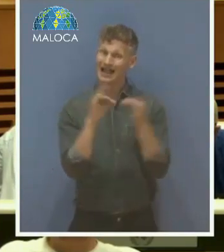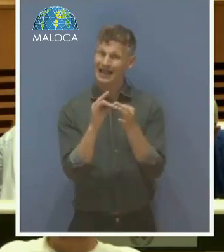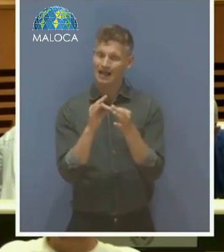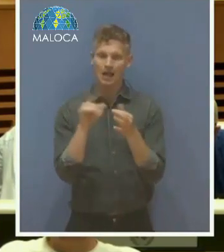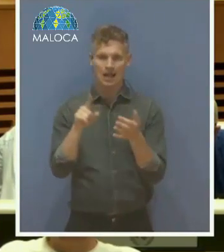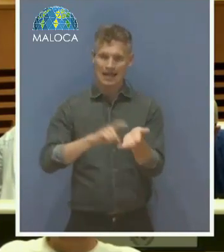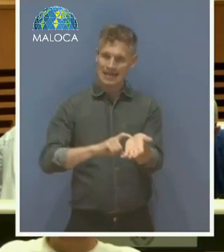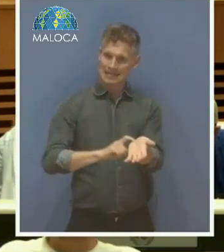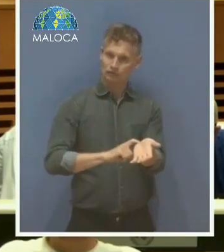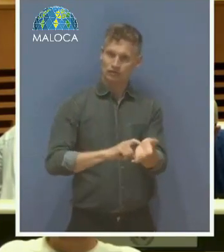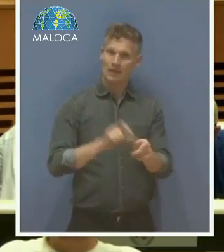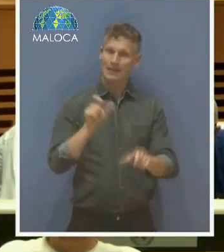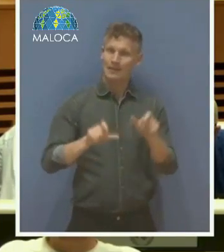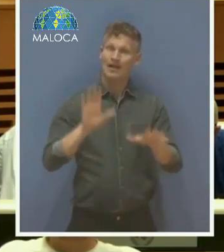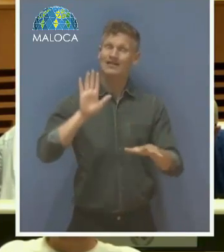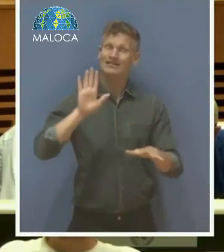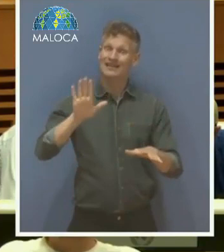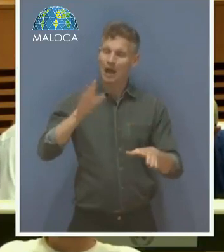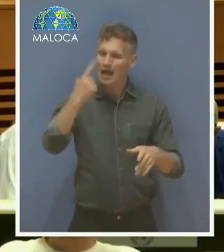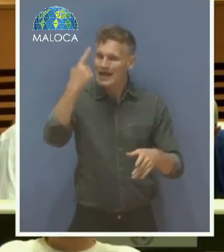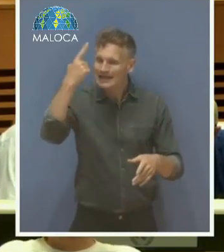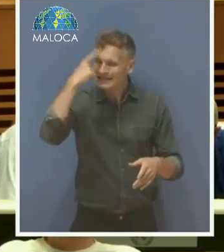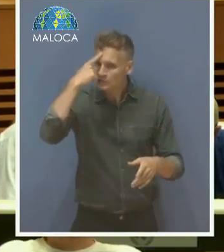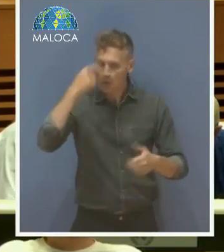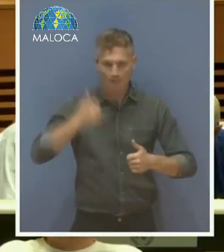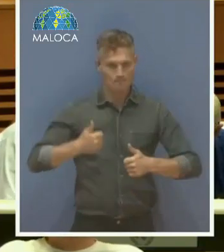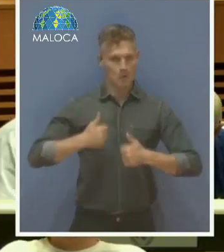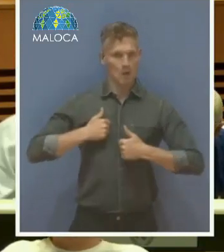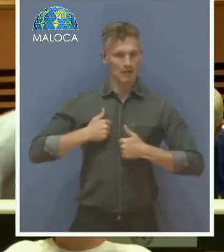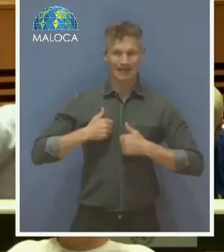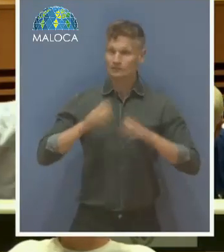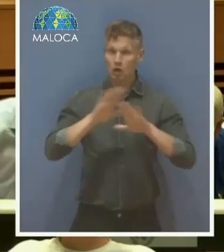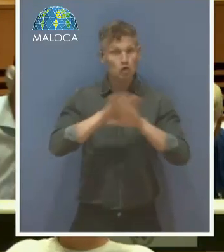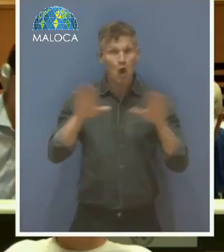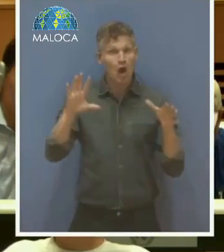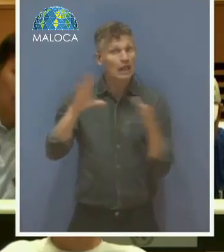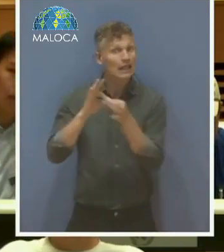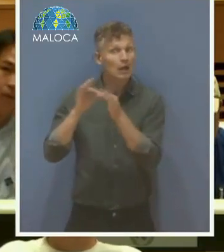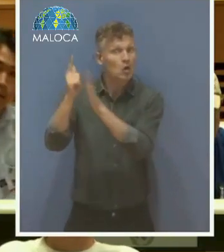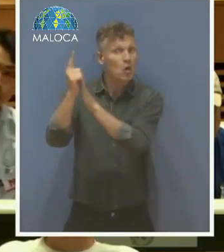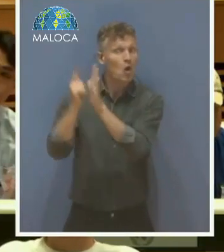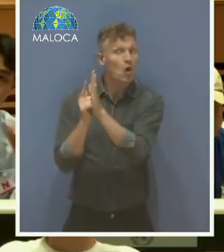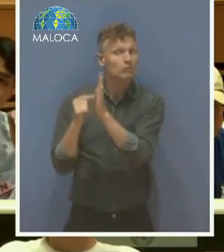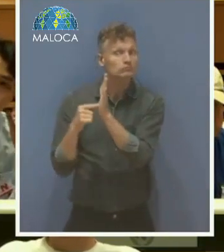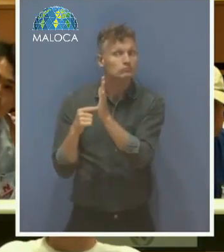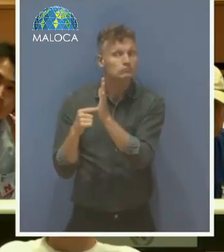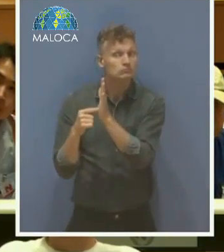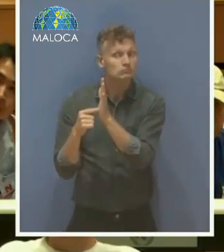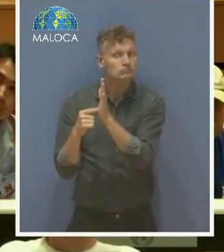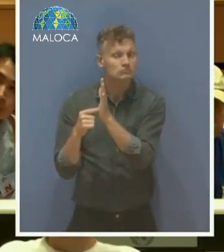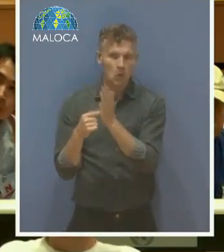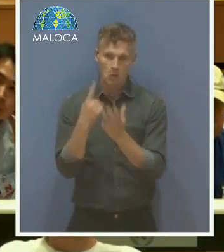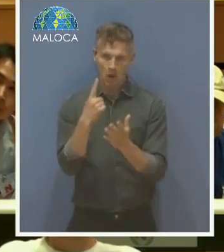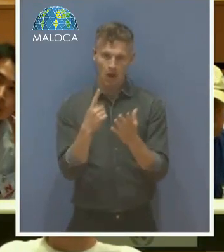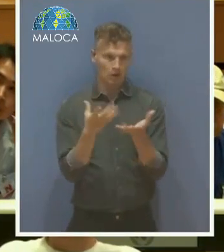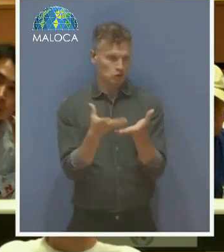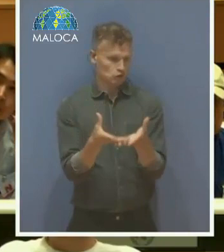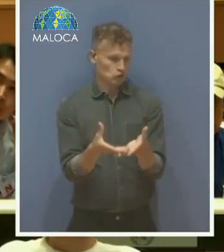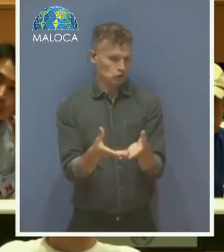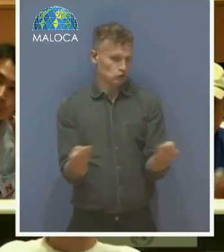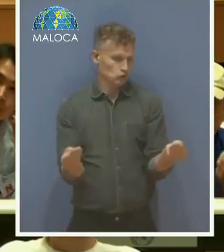are not recognized as subjects of law. A solution could be one of the ones that was used in